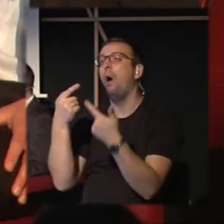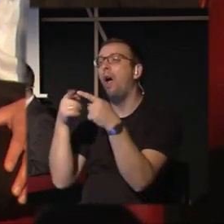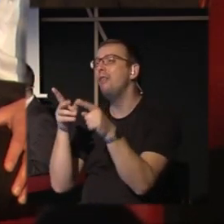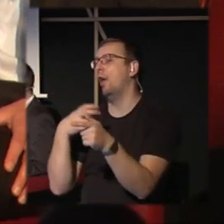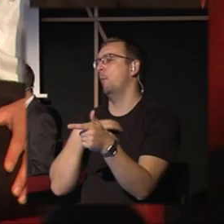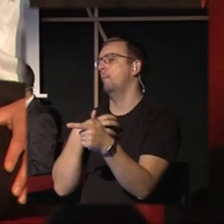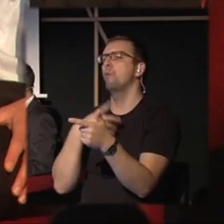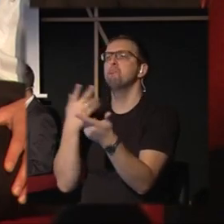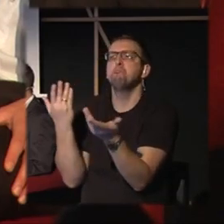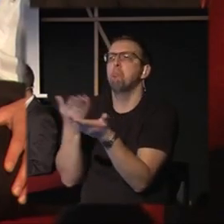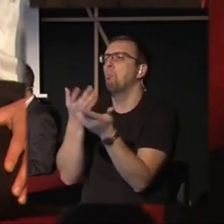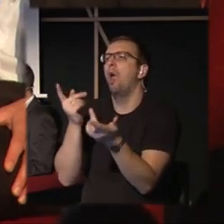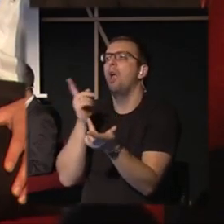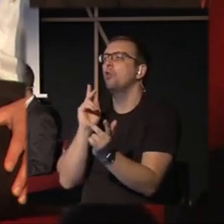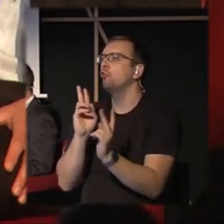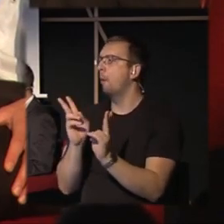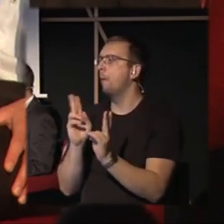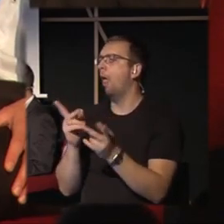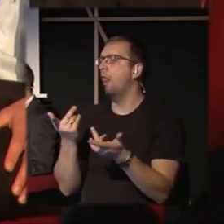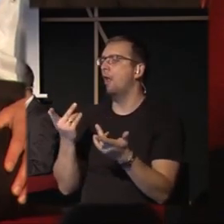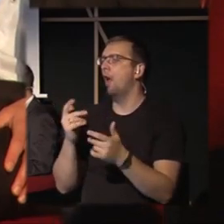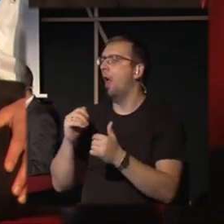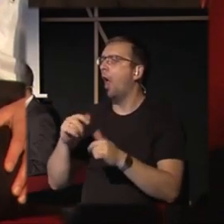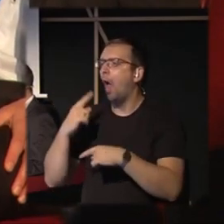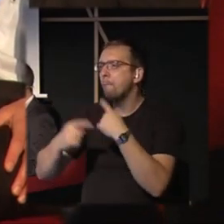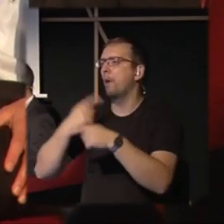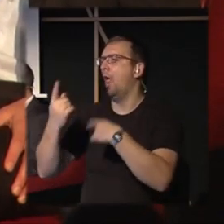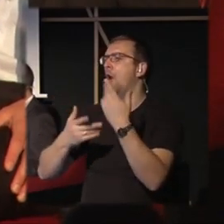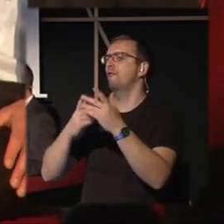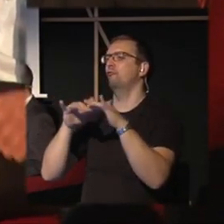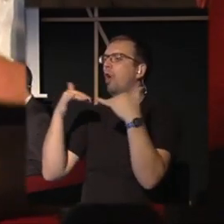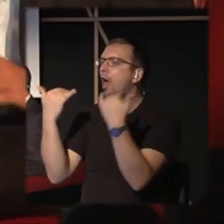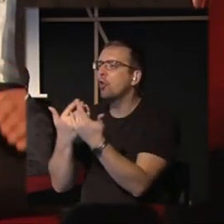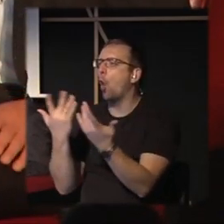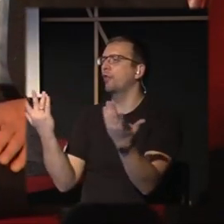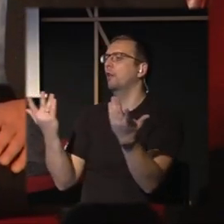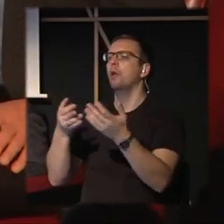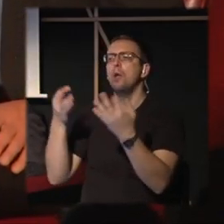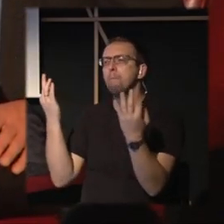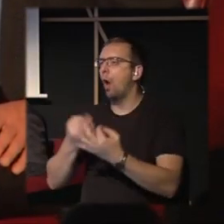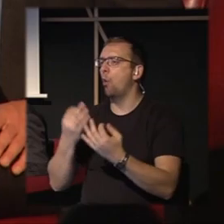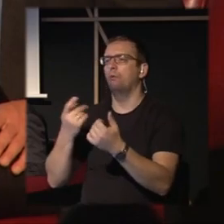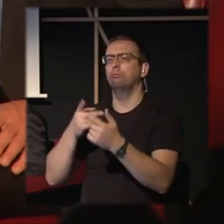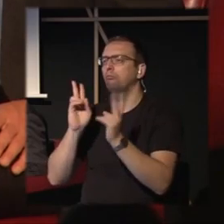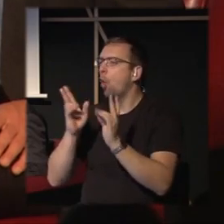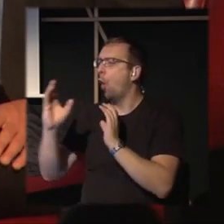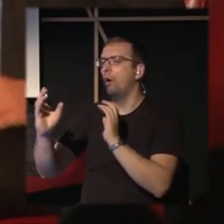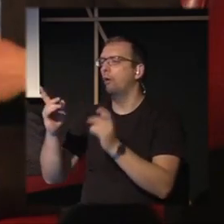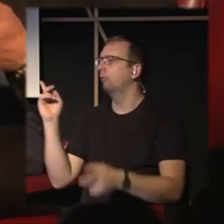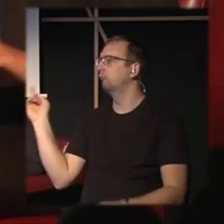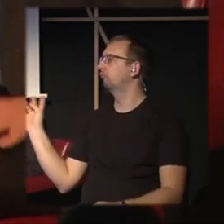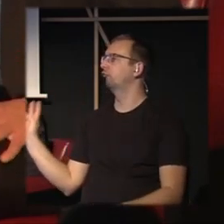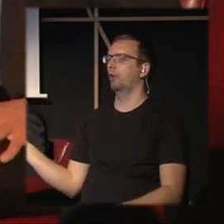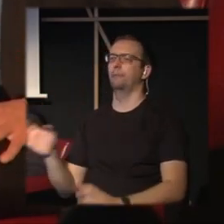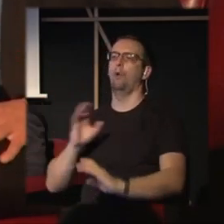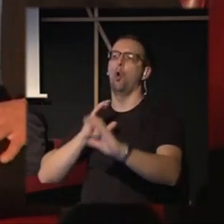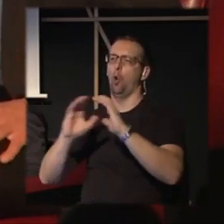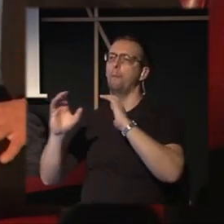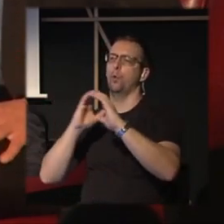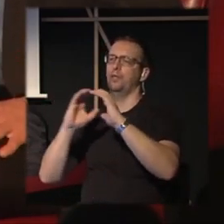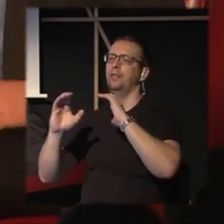And that's it, communication. Great. And I know you're communicating as well with a lot of